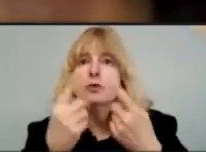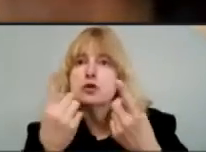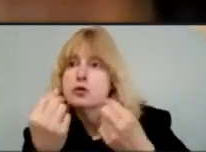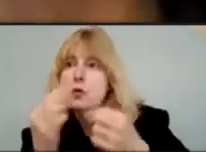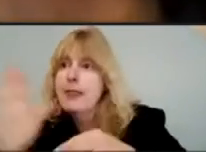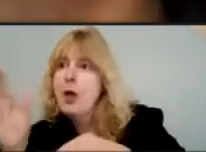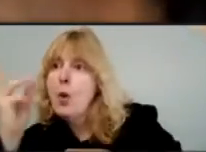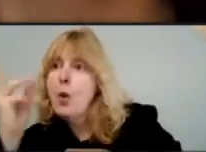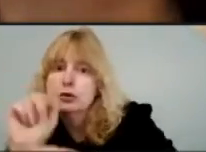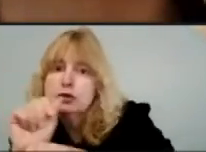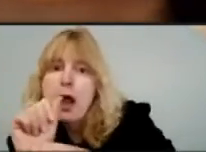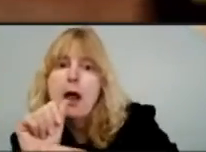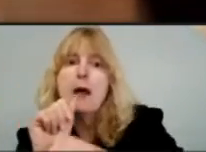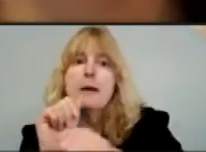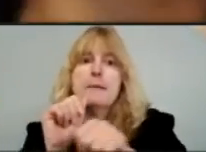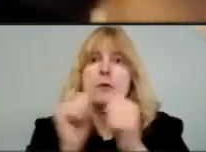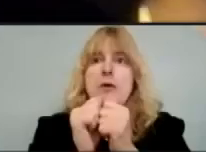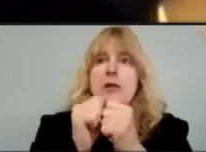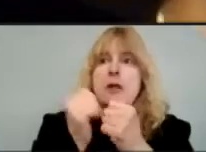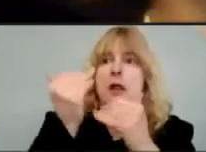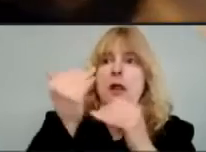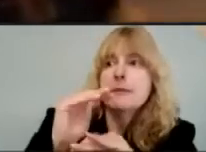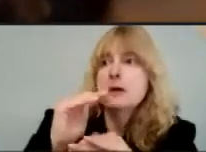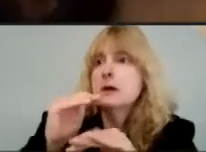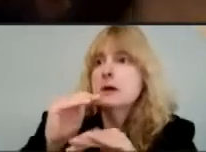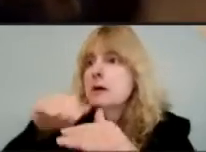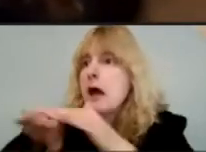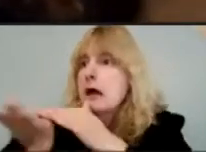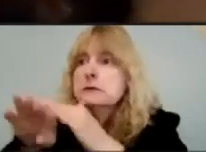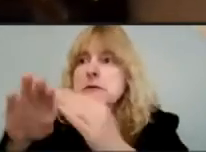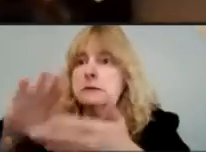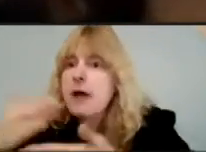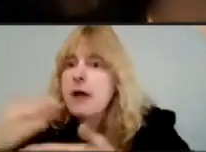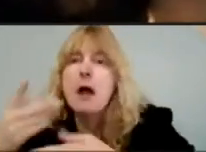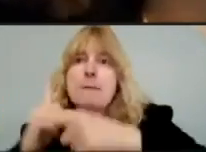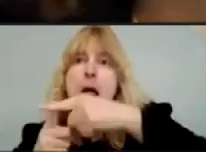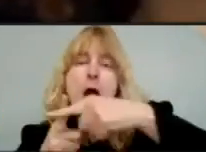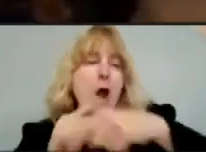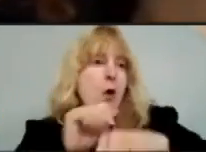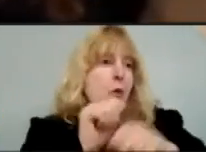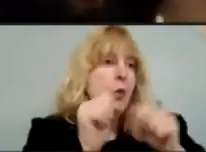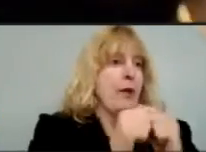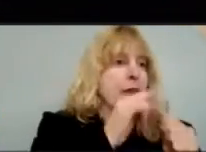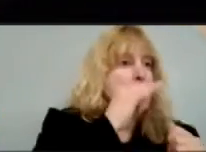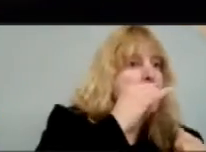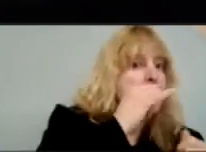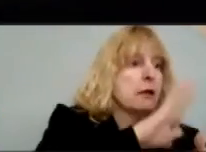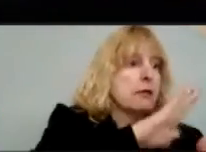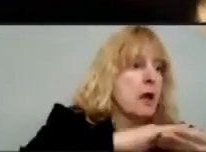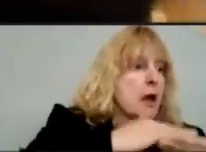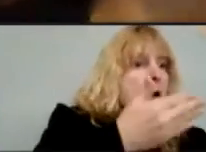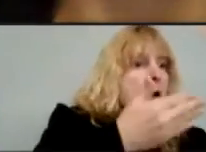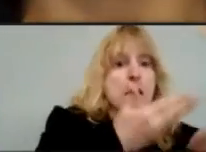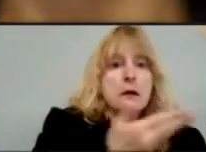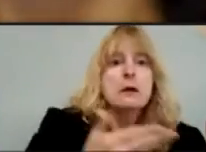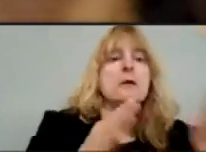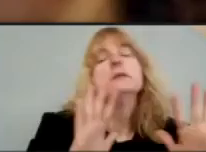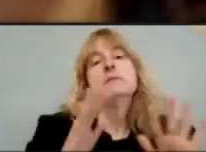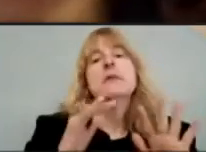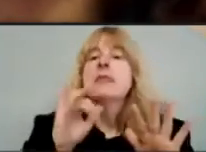job, oftentimes with limited devices and access, and work with their kids. So those are conversations we would love to be able to continue to have with you